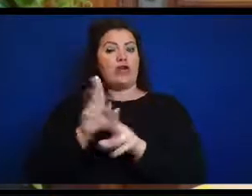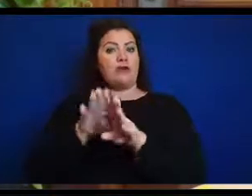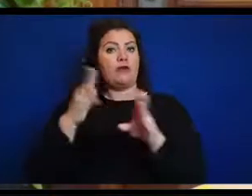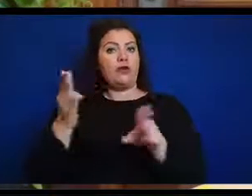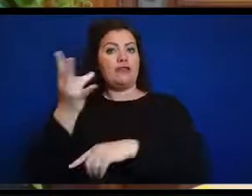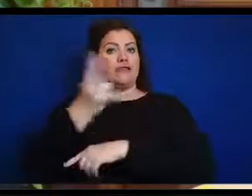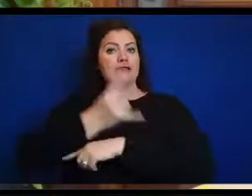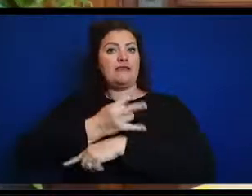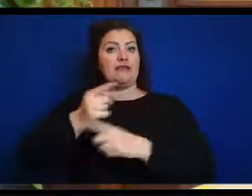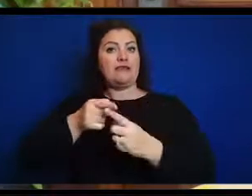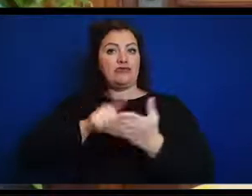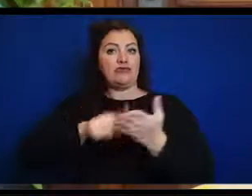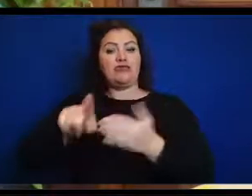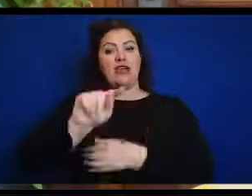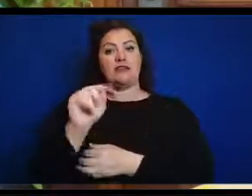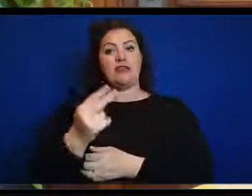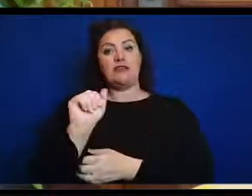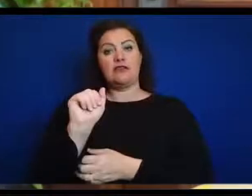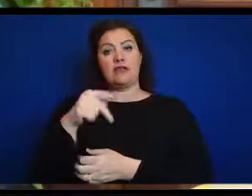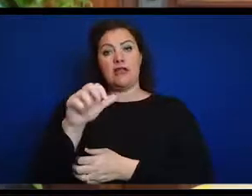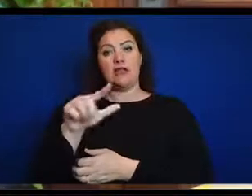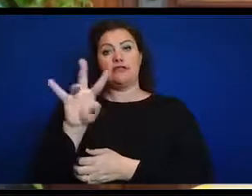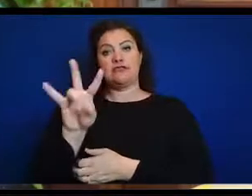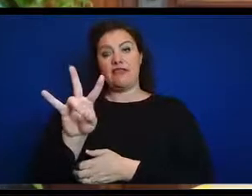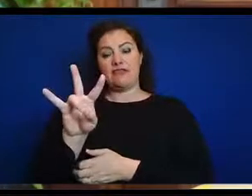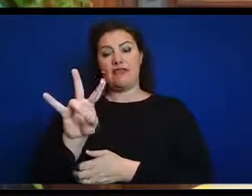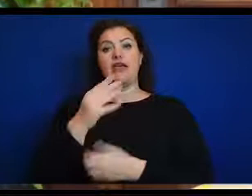days until next Thursday, April the 7th.